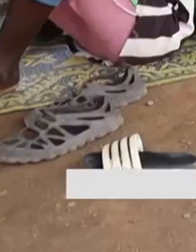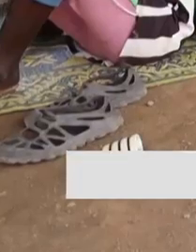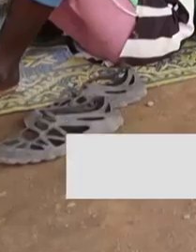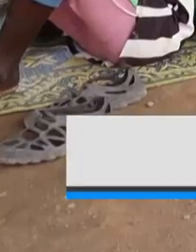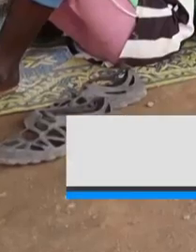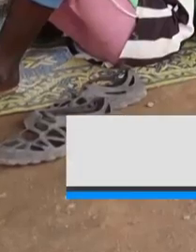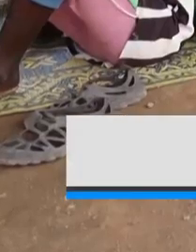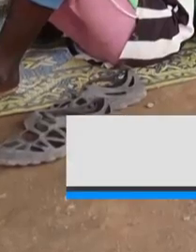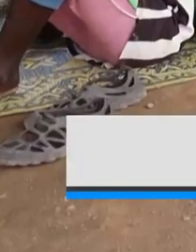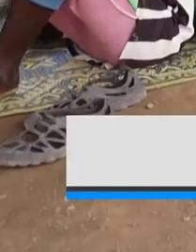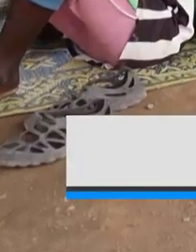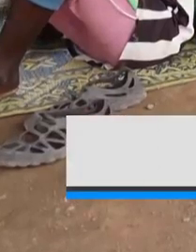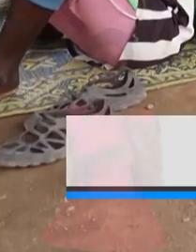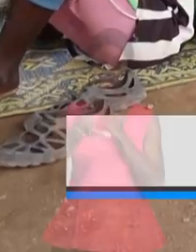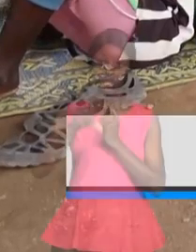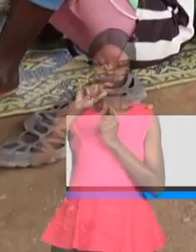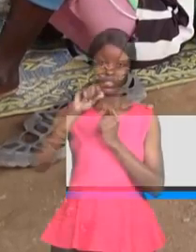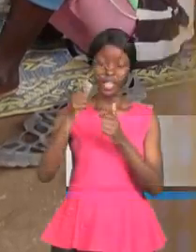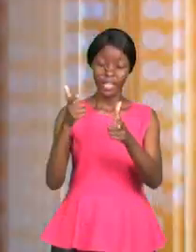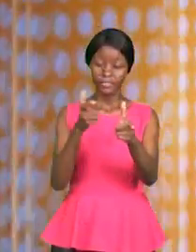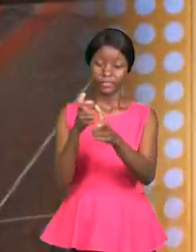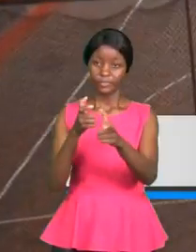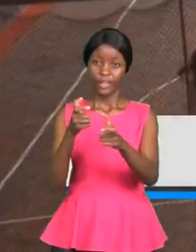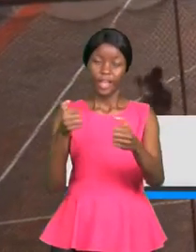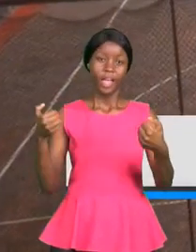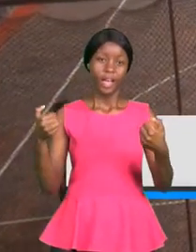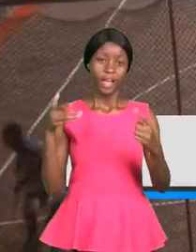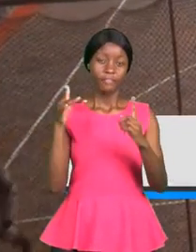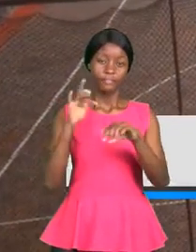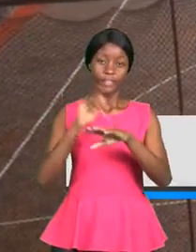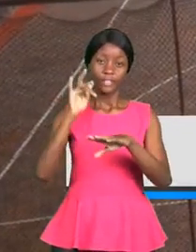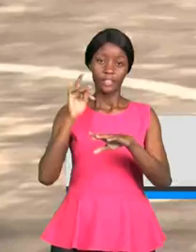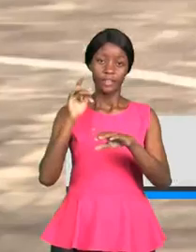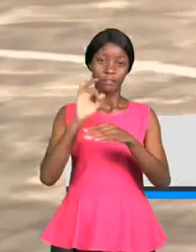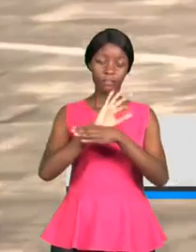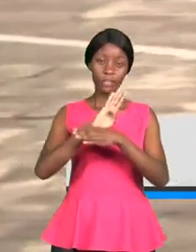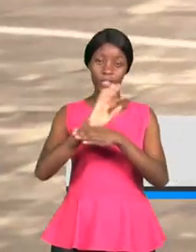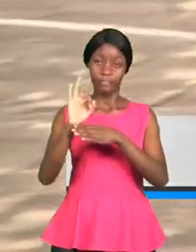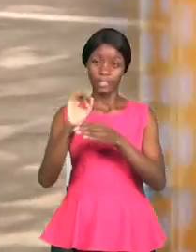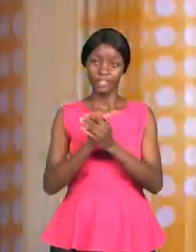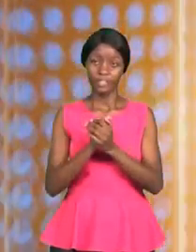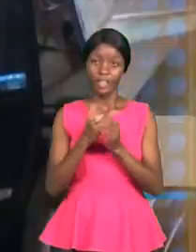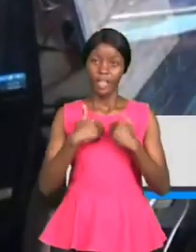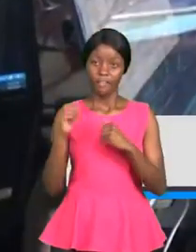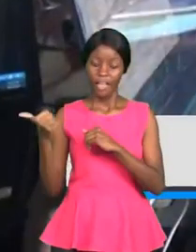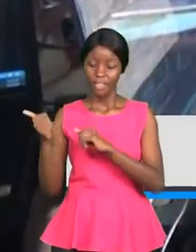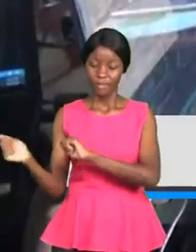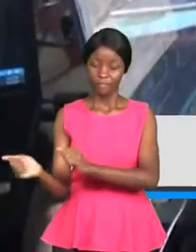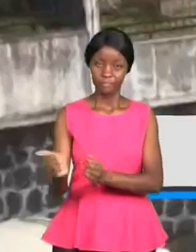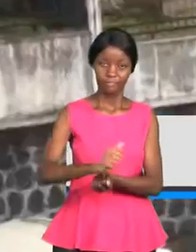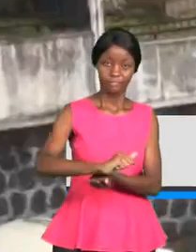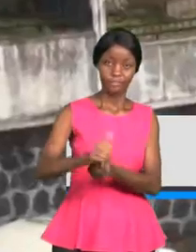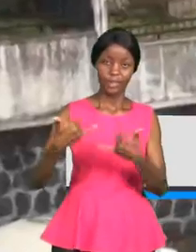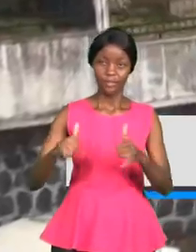The cruel choice in jihad hit Burkina Faso. Mozambicans defy odds to play roller hockey. Cameroon's